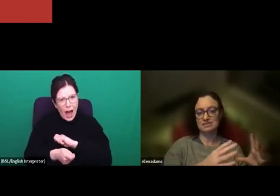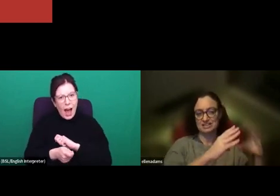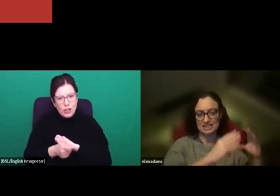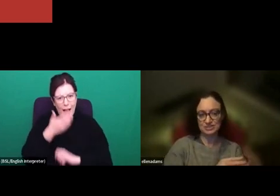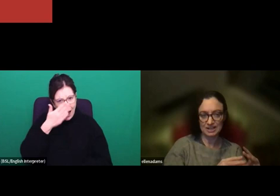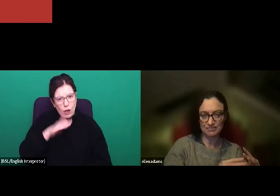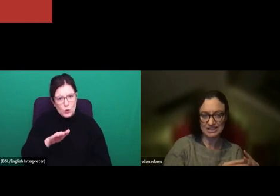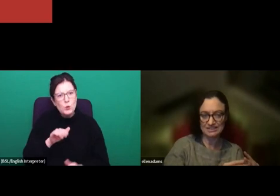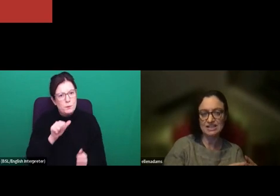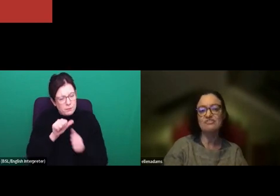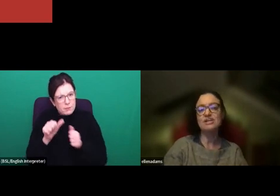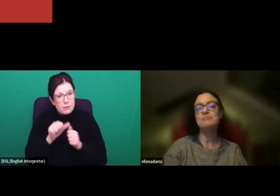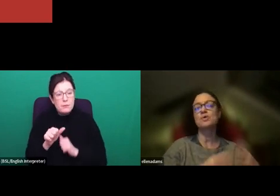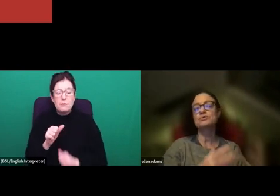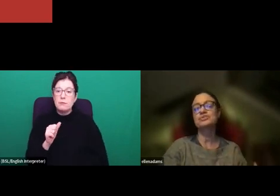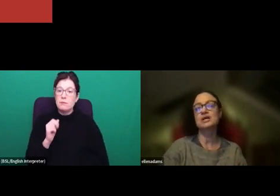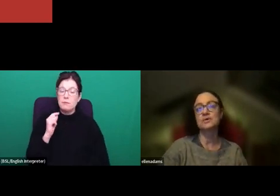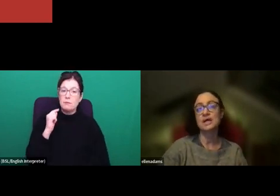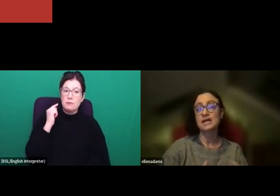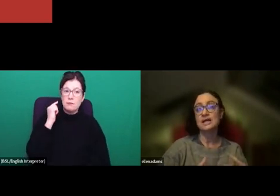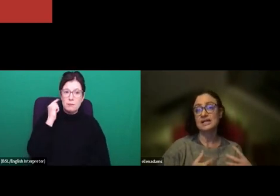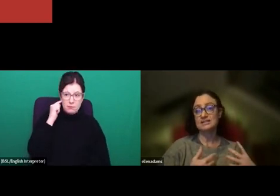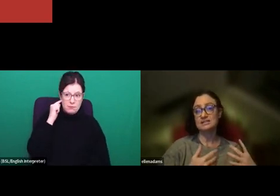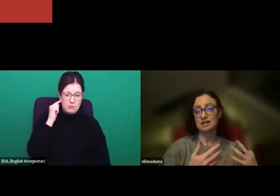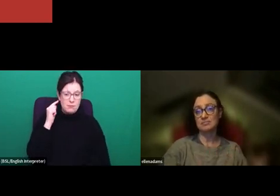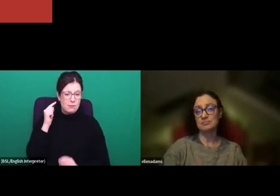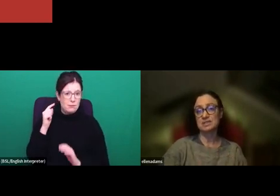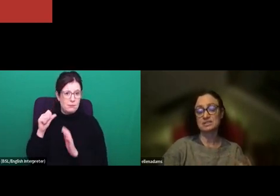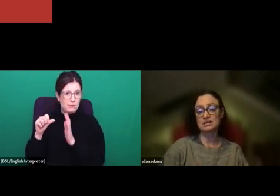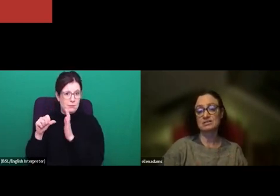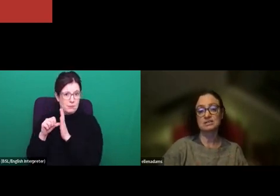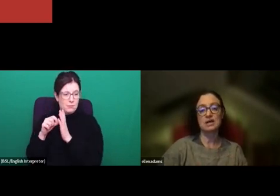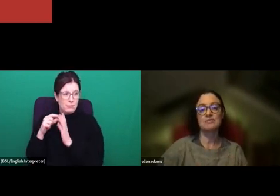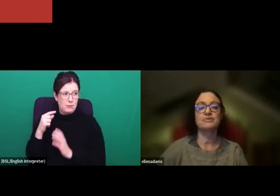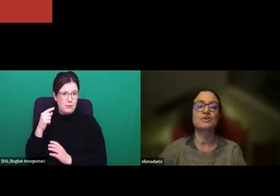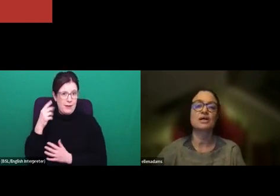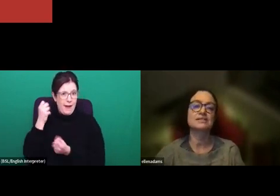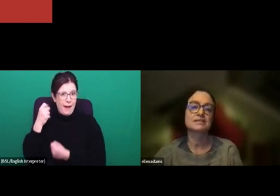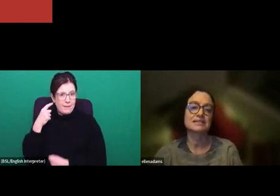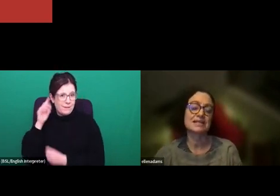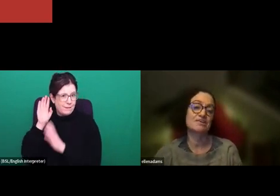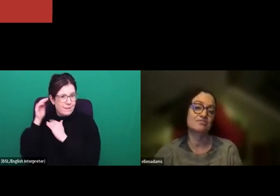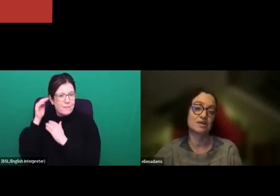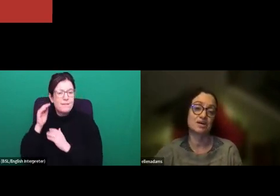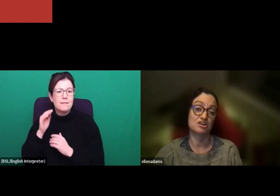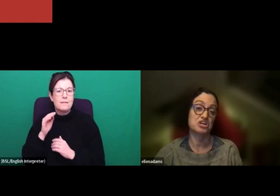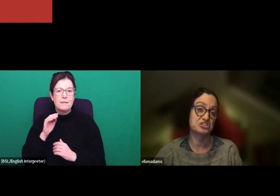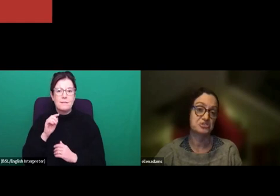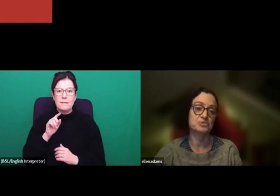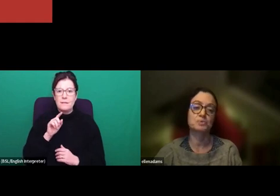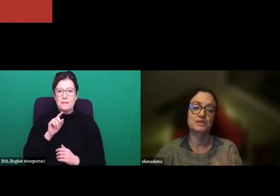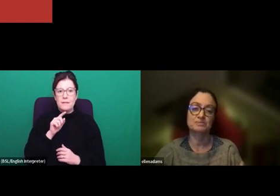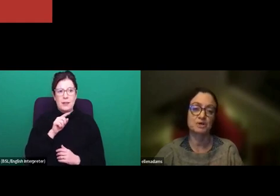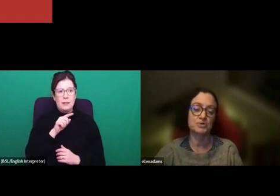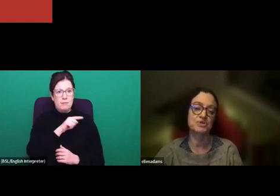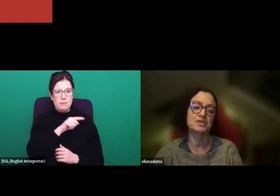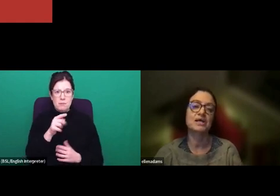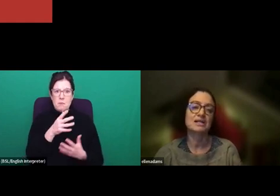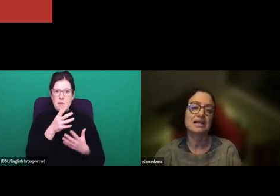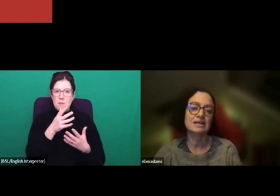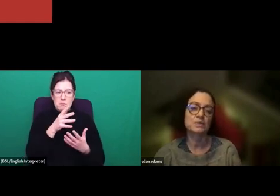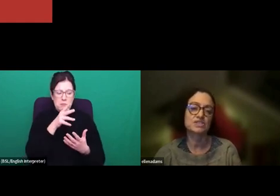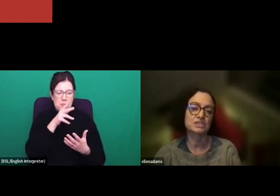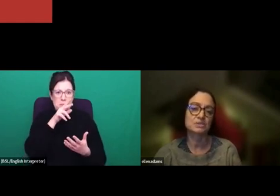it that yes, you have less hearing, but also it does provide hurdles with